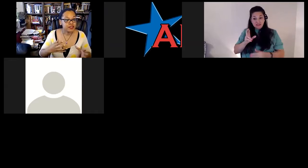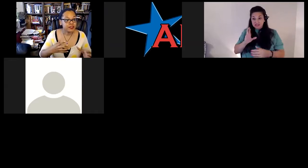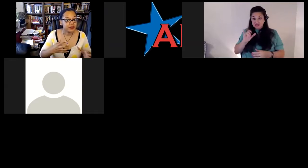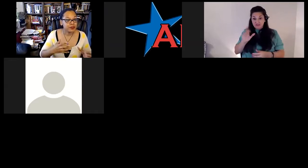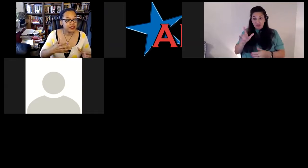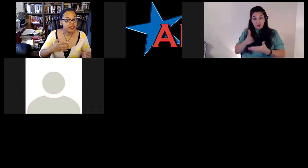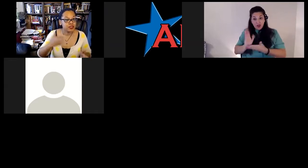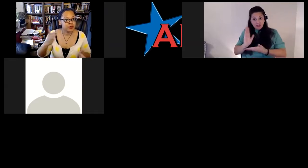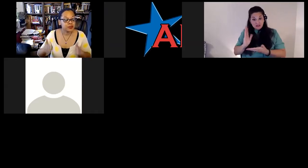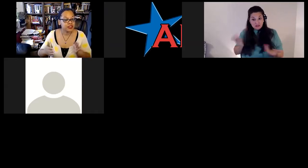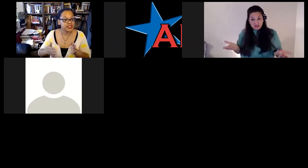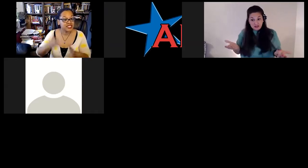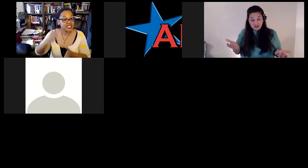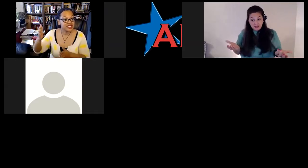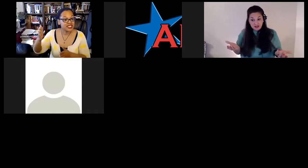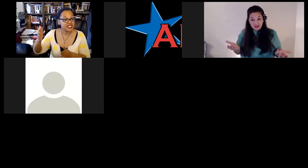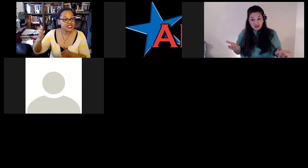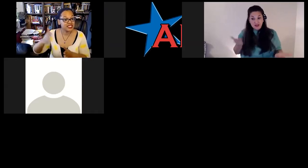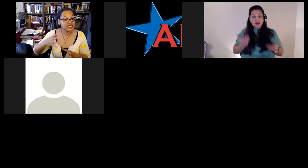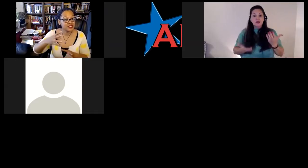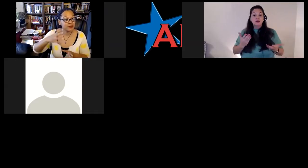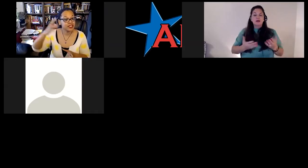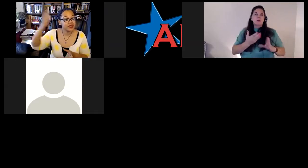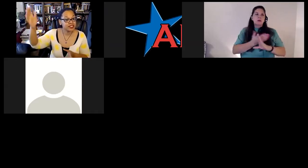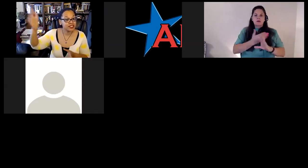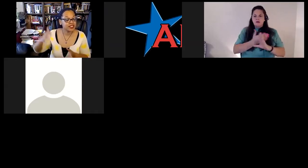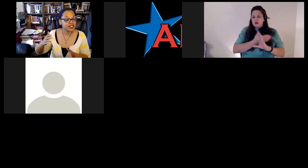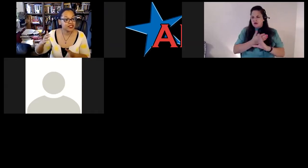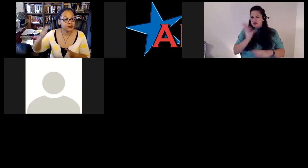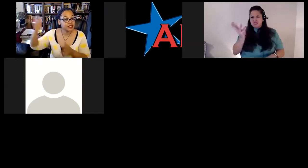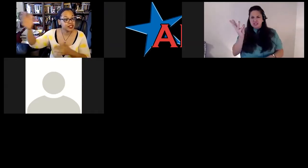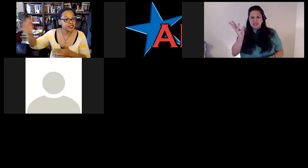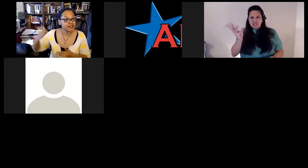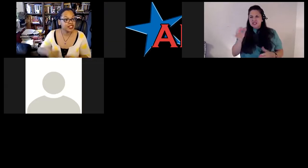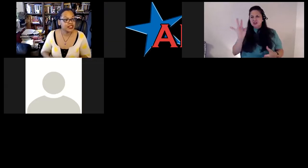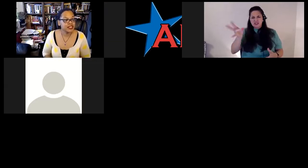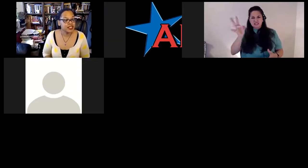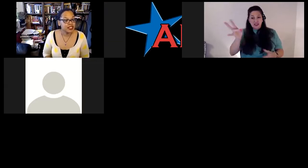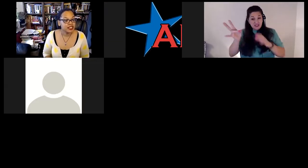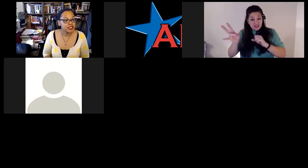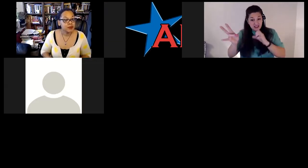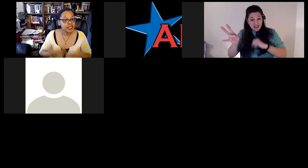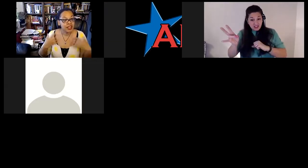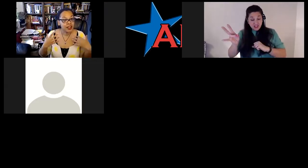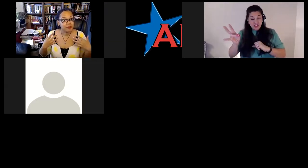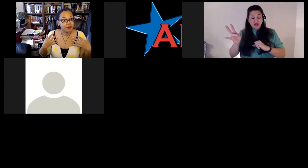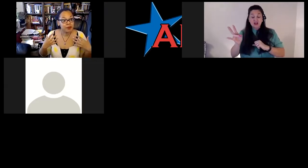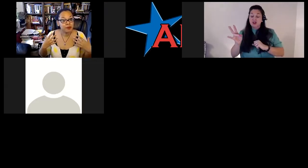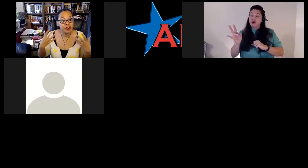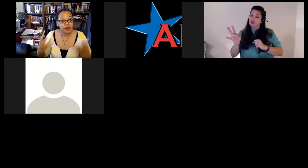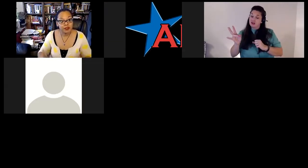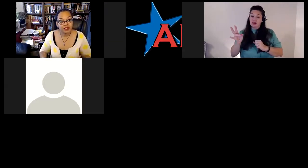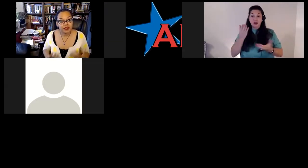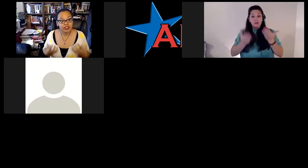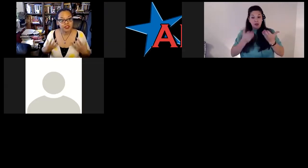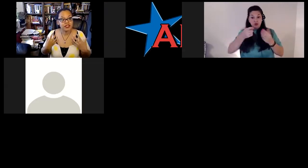if you get to like 60s, mid to late 60s, mid to late 70s, you may have been brought